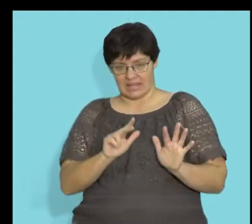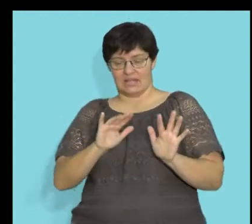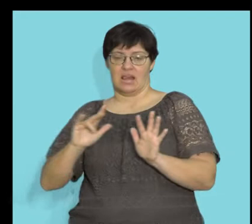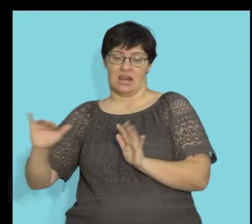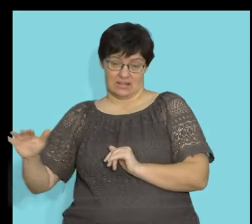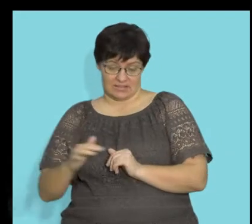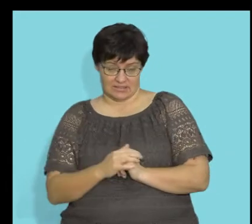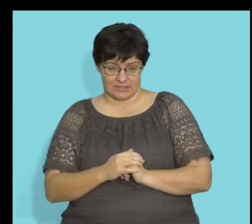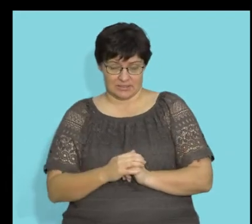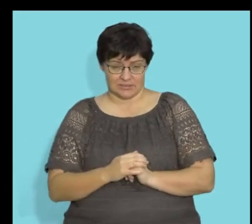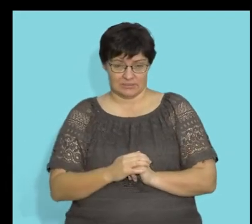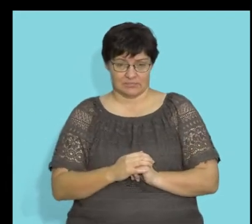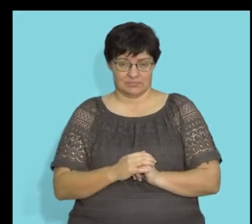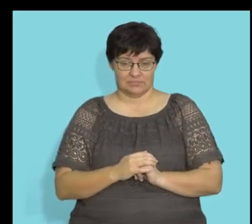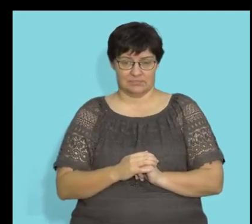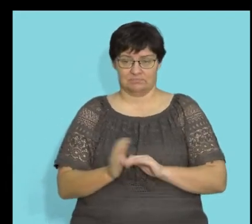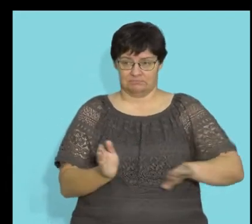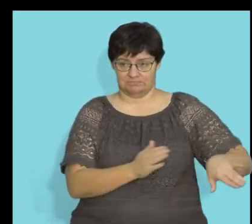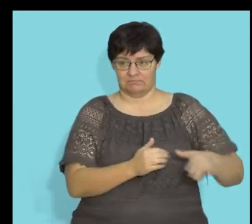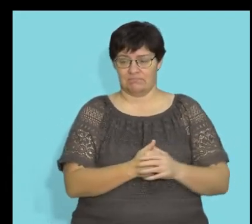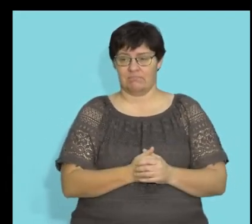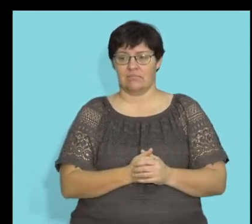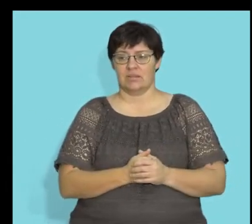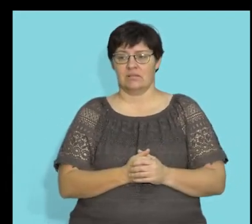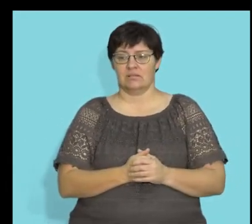included. Great, let's go to the next slide.